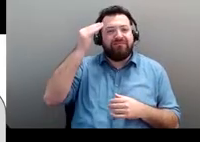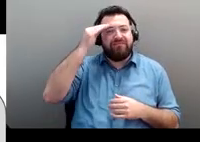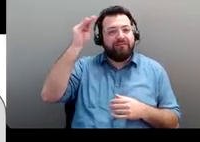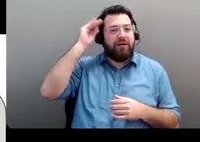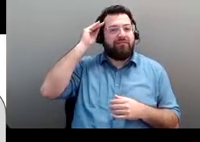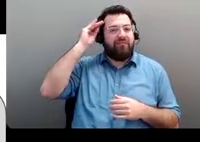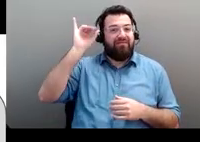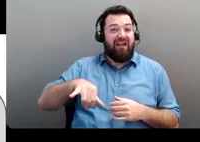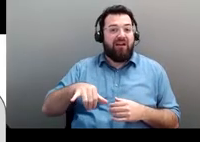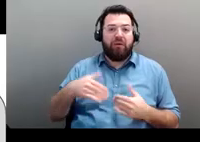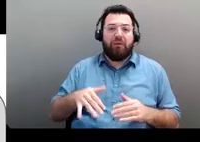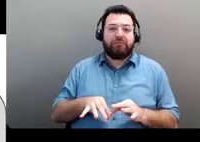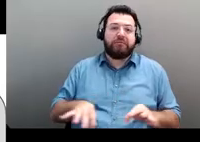important.